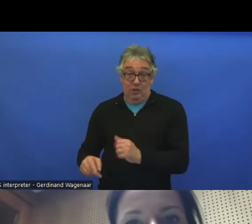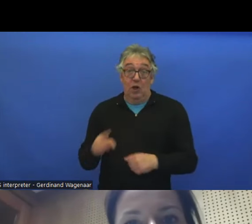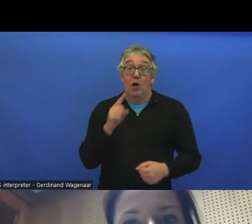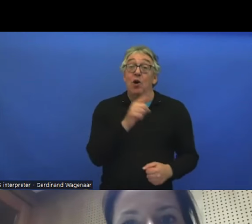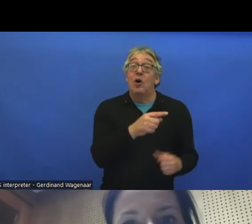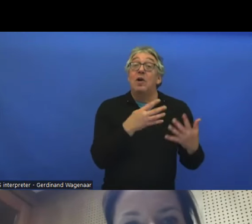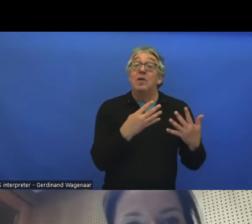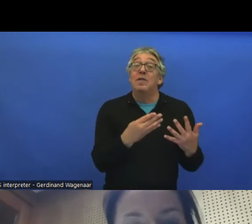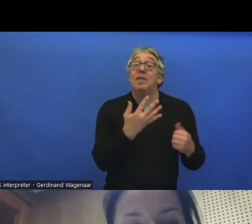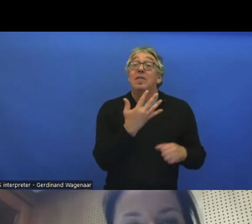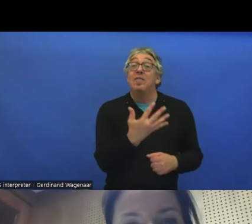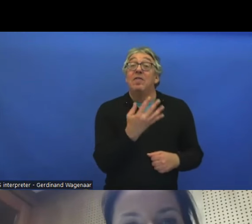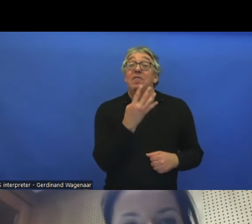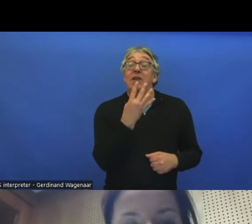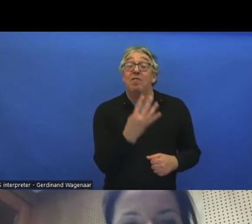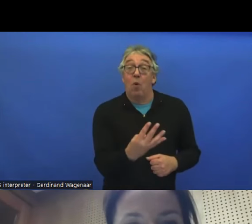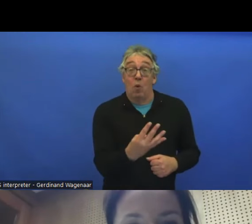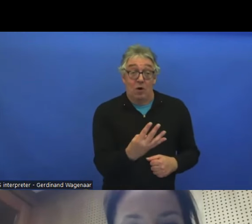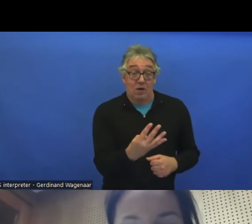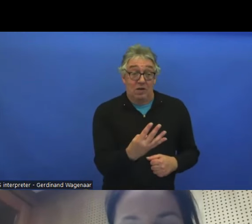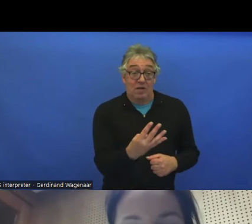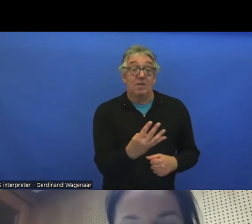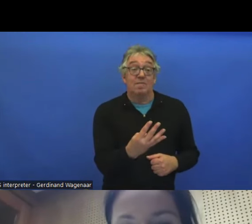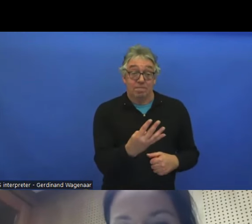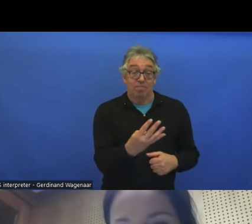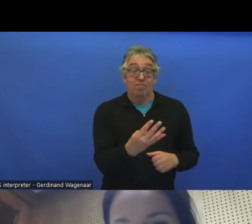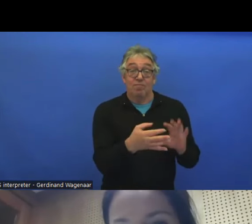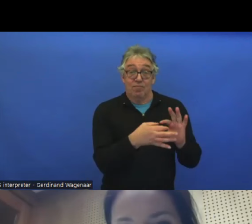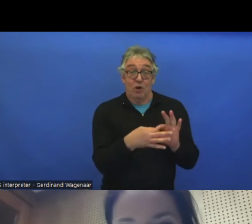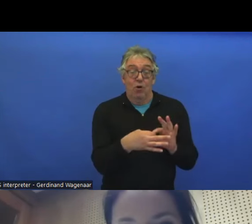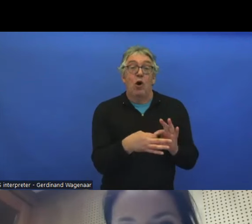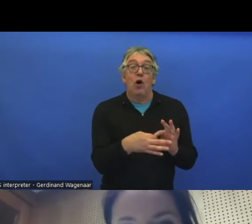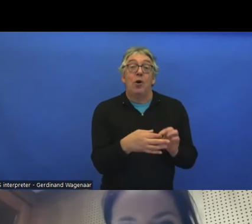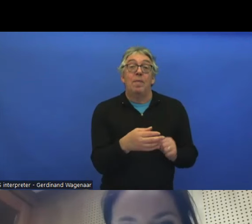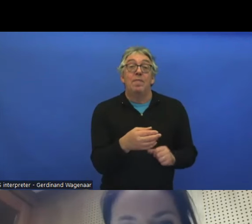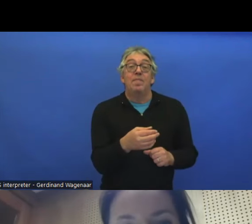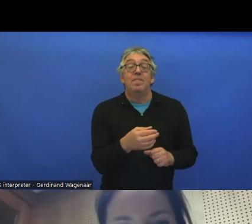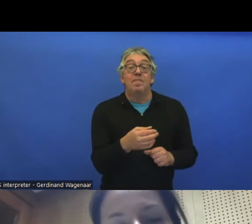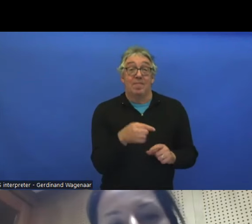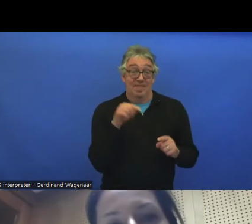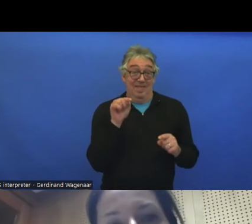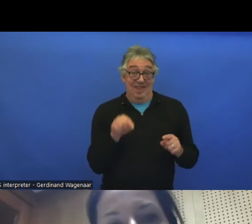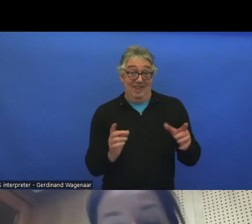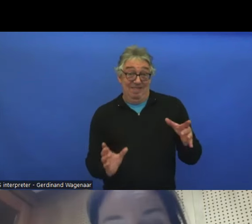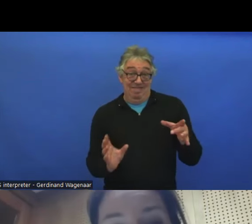convention relating to the status of stateless persons. This is kind of the sister convention of the